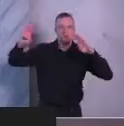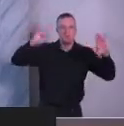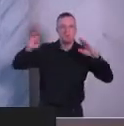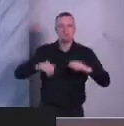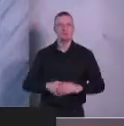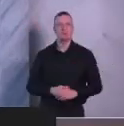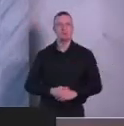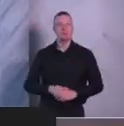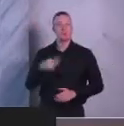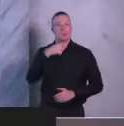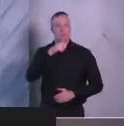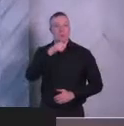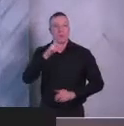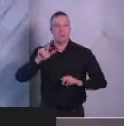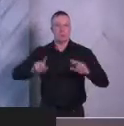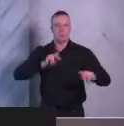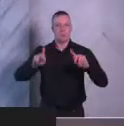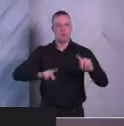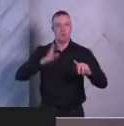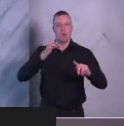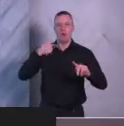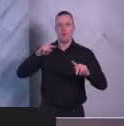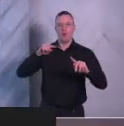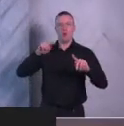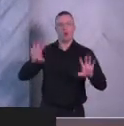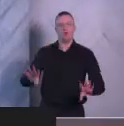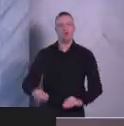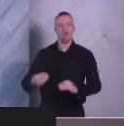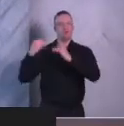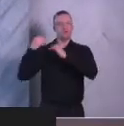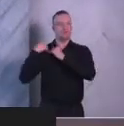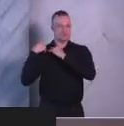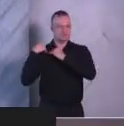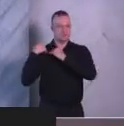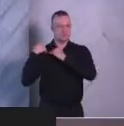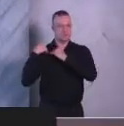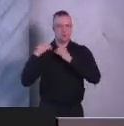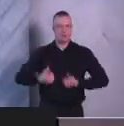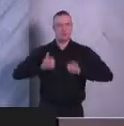for the people, because we have been given the duty to live in balance and harmony